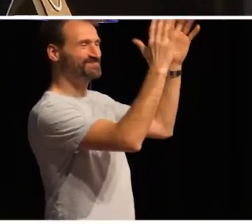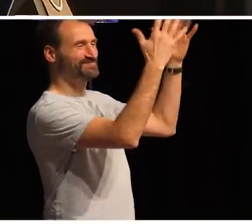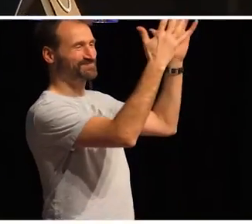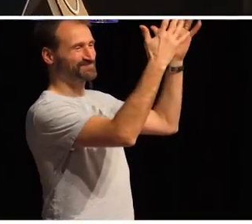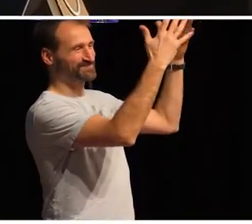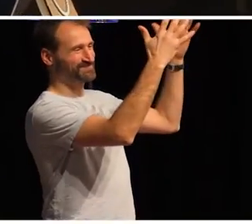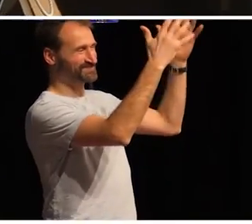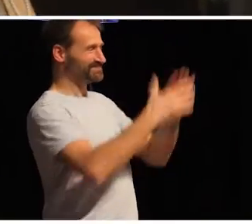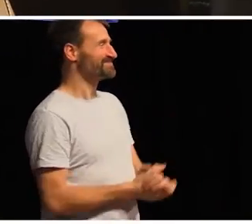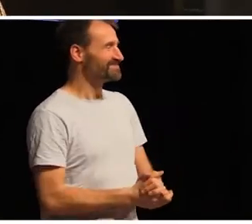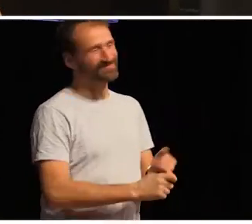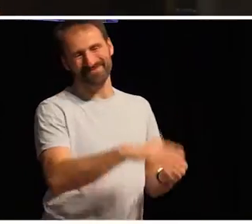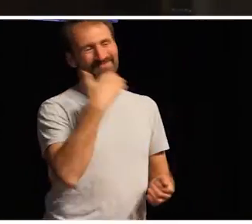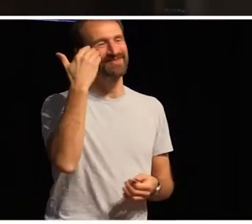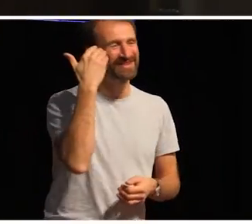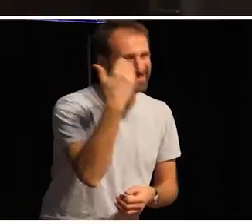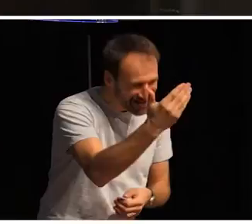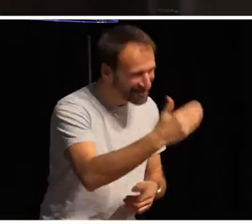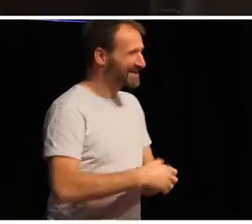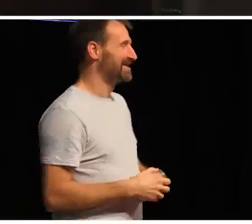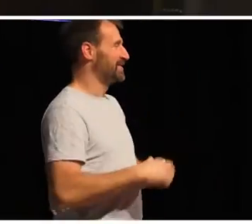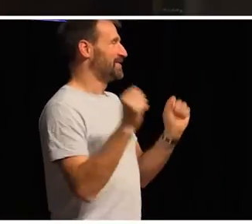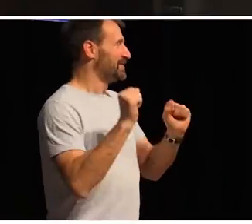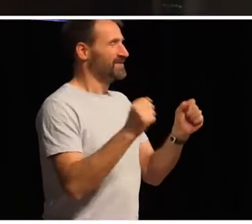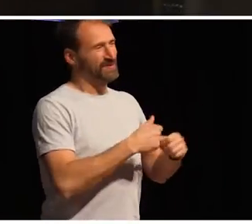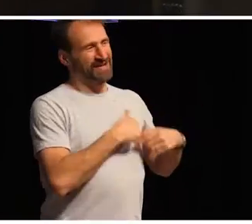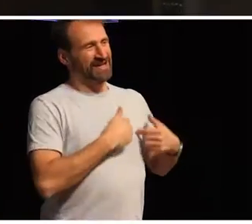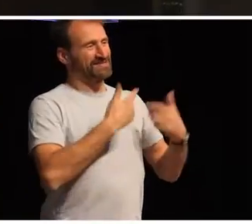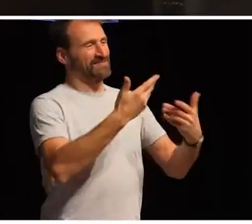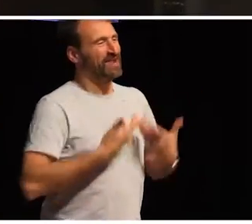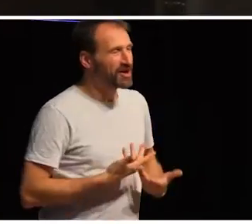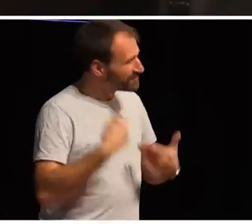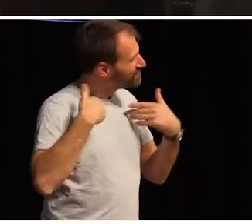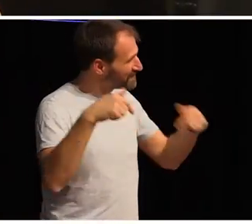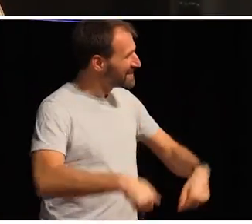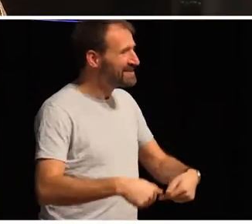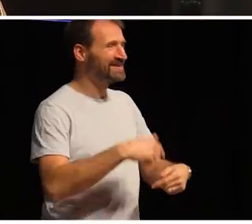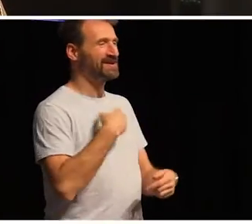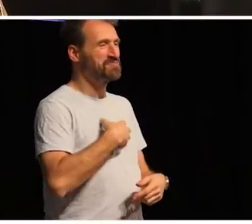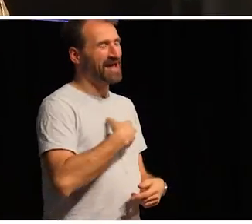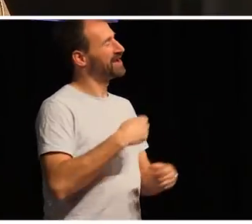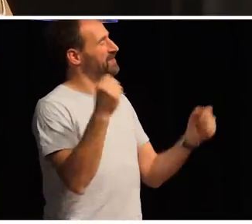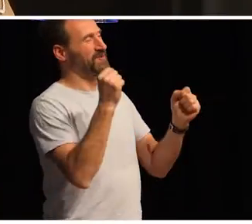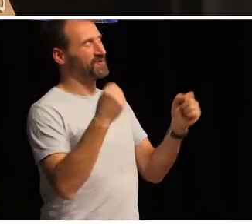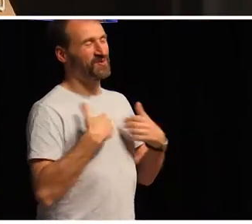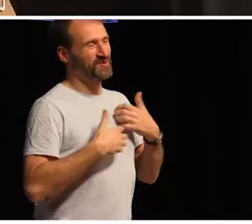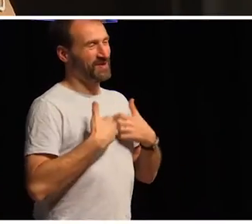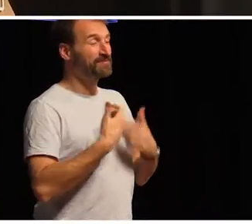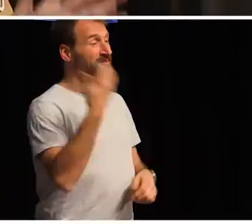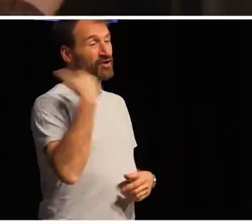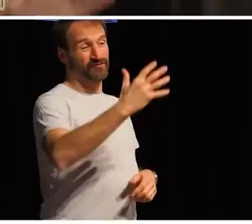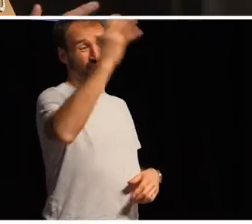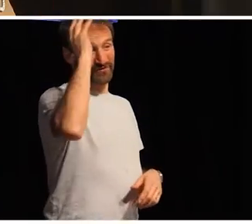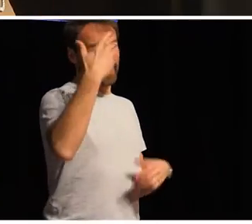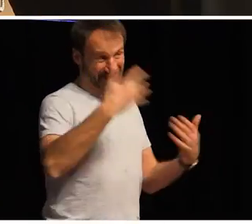Thank you so much for the lovely introduction. I am so, so excited to be in Bavaria. 5 years ago, I came to Europe and I had